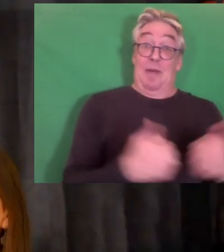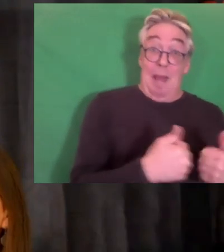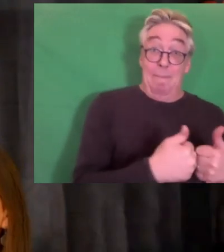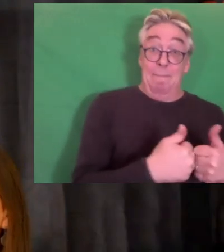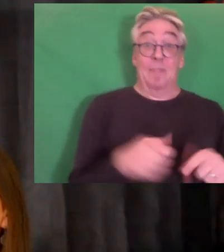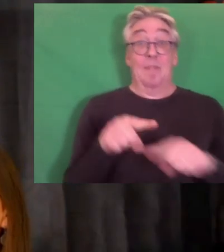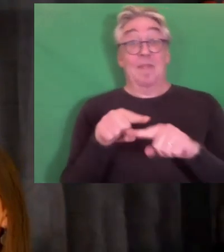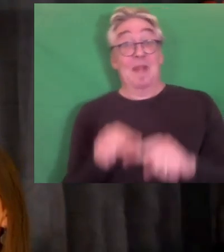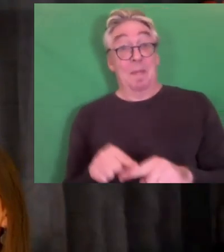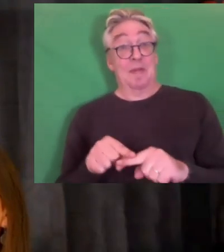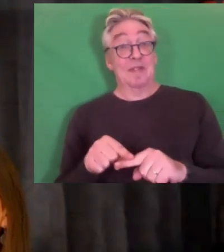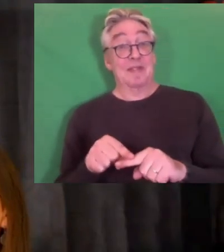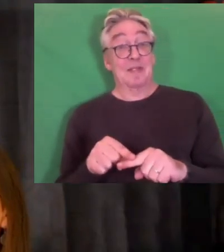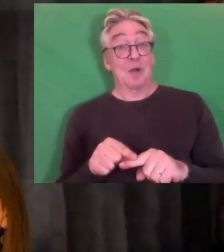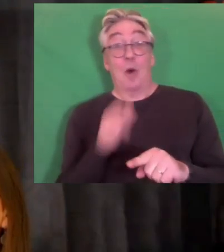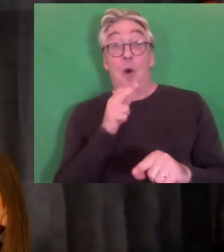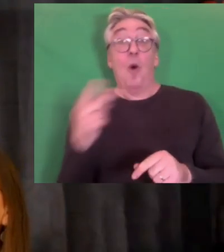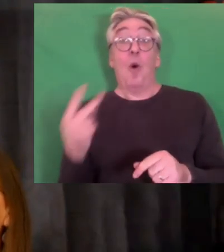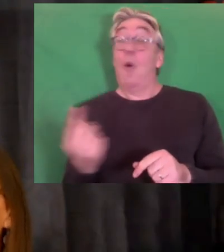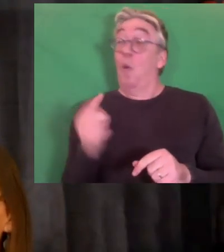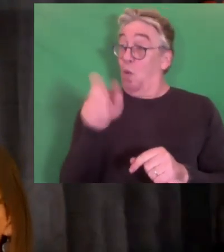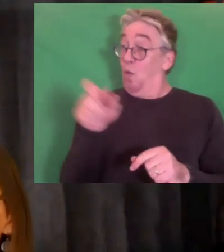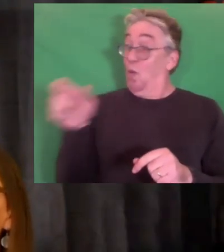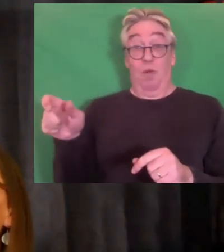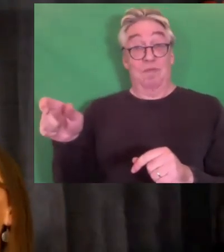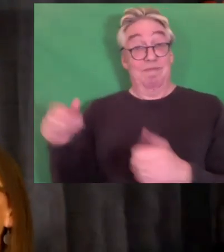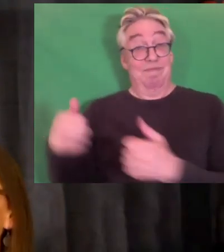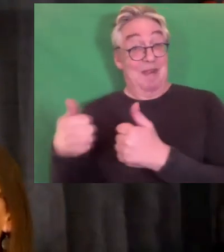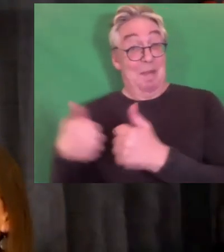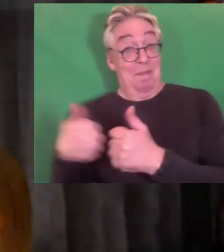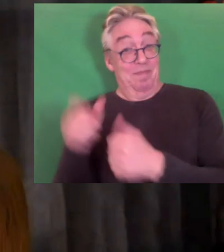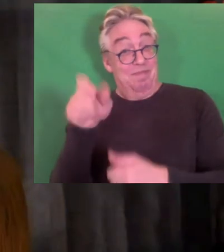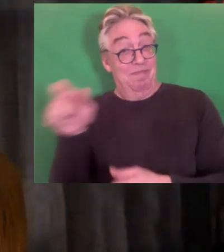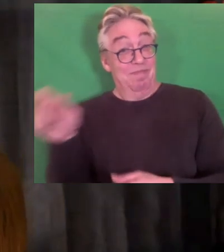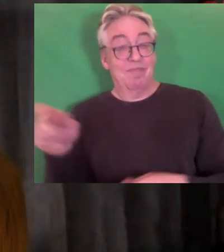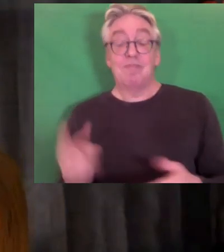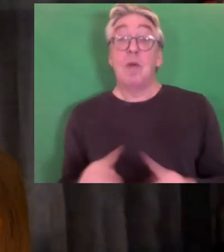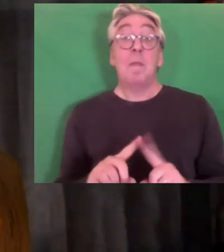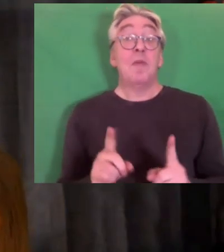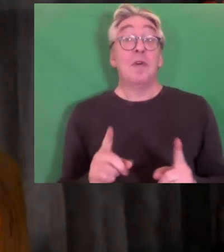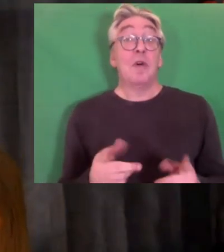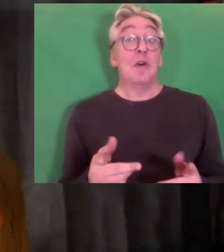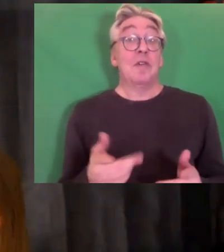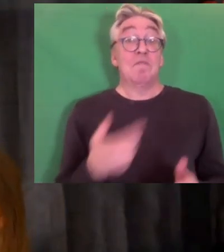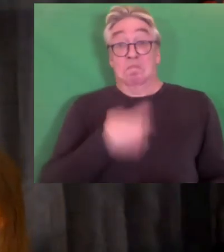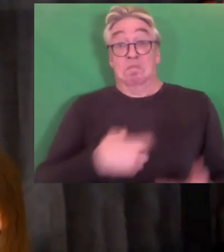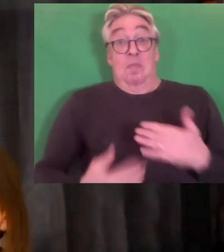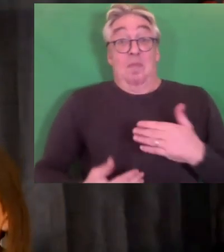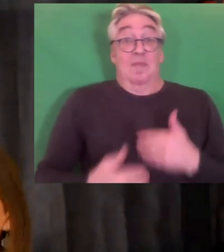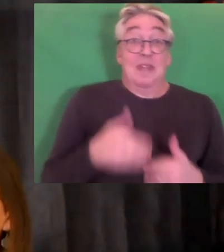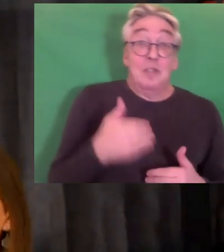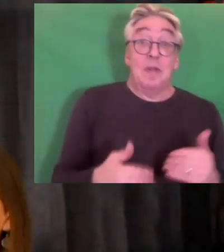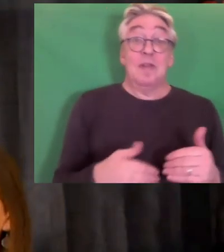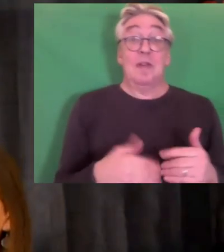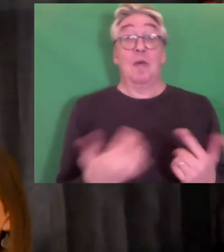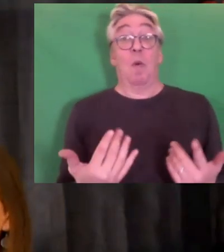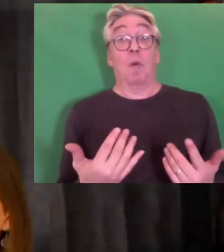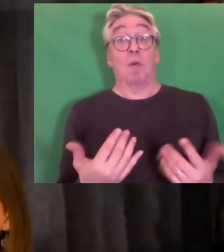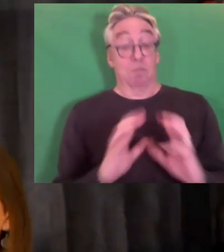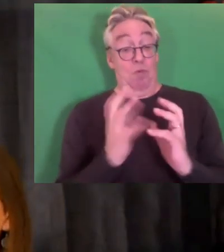really matter where you're from or what you are like, if you have any disabilities, as long as you do what you're supposed to do